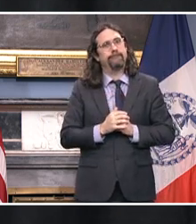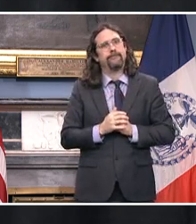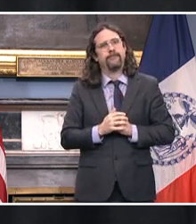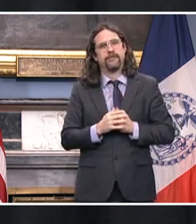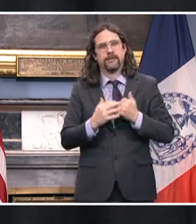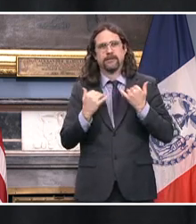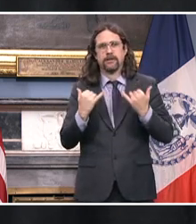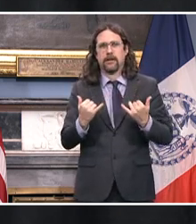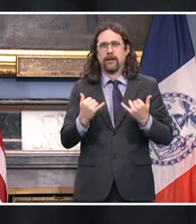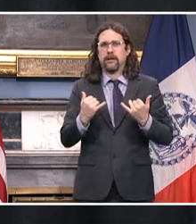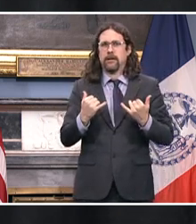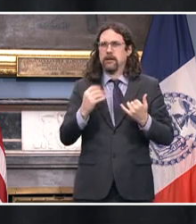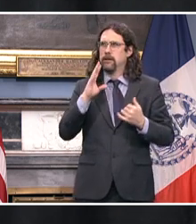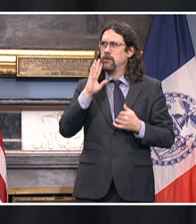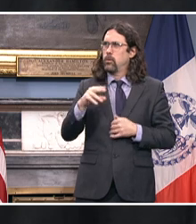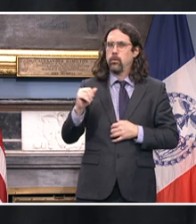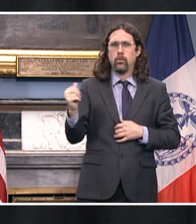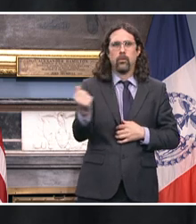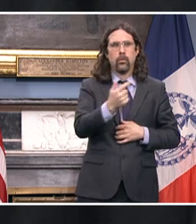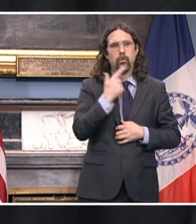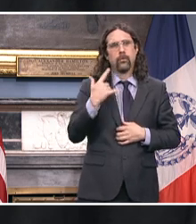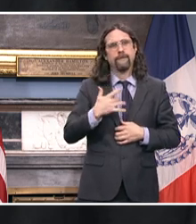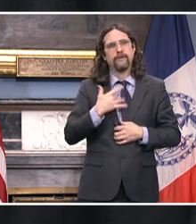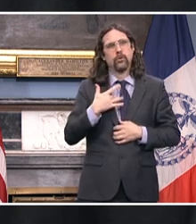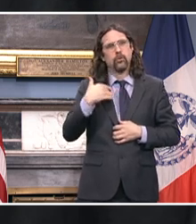us fearful and makes us doubtful.